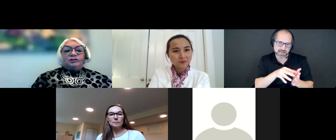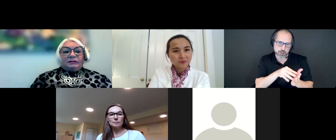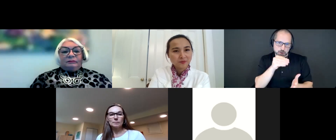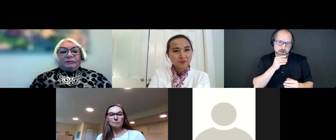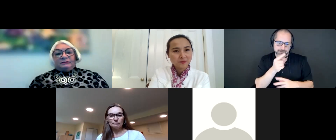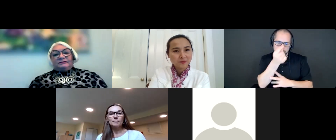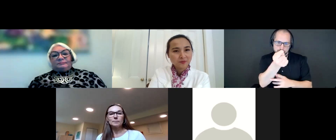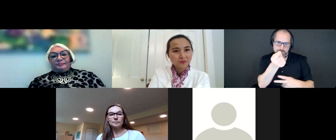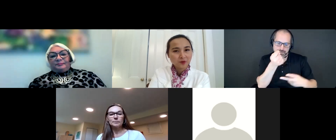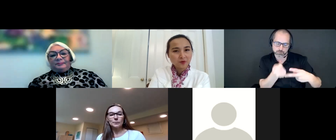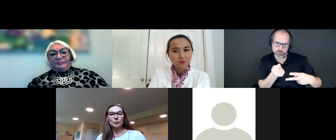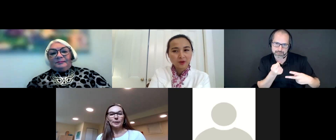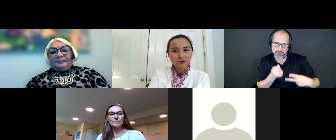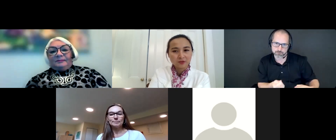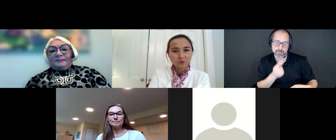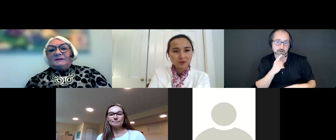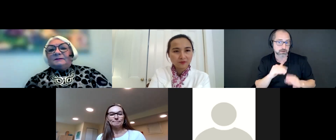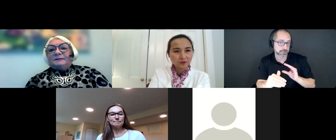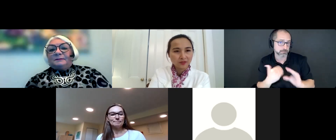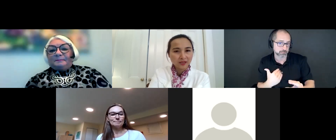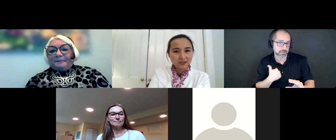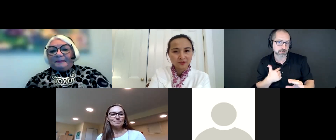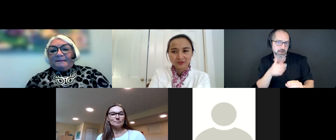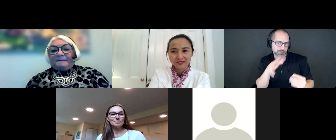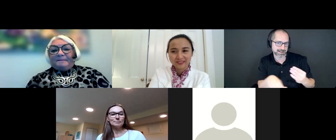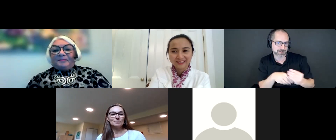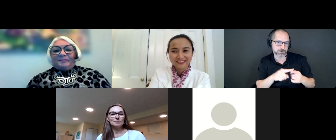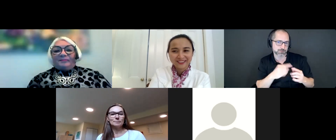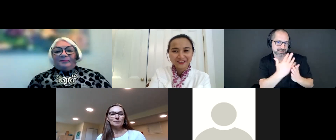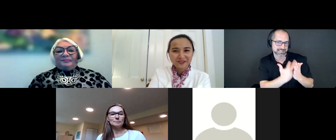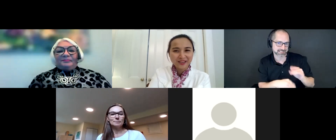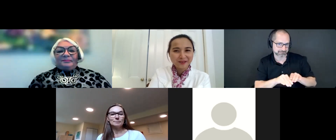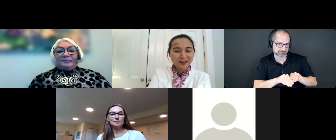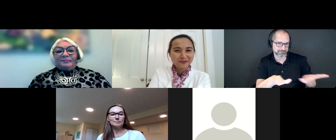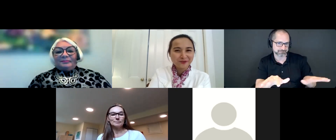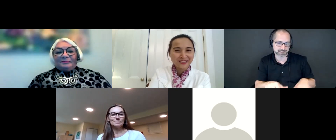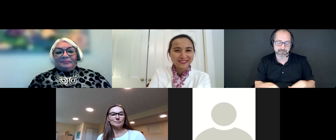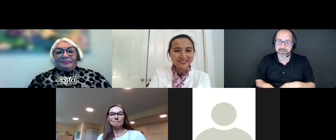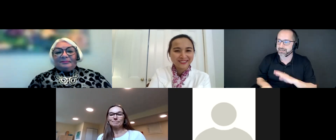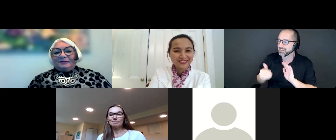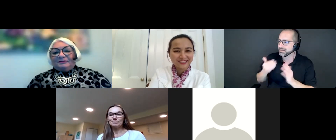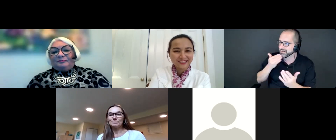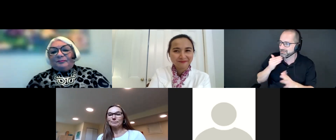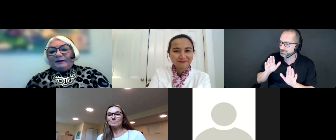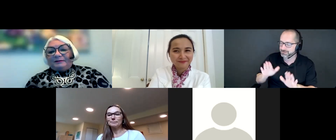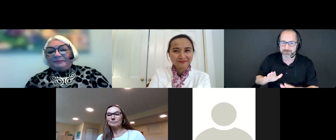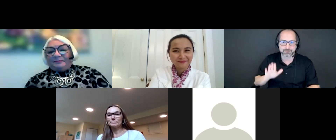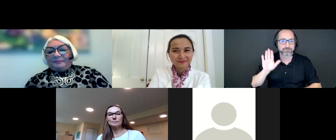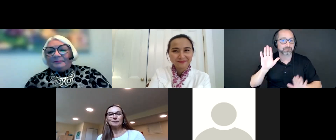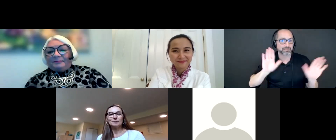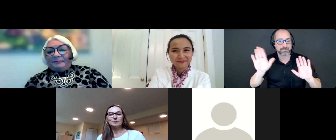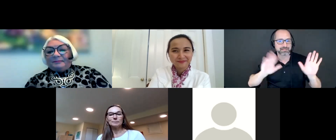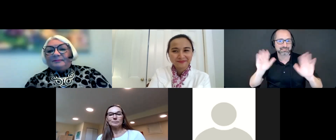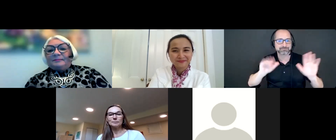get you on the email list. Oh, wow, that's wonderful. Thank you. Okay, bye, everyone. Okay, bye-bye now.